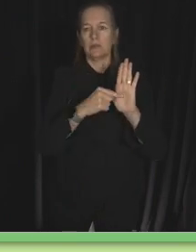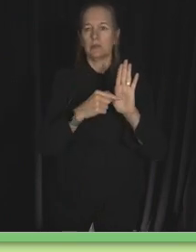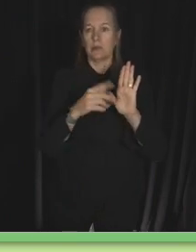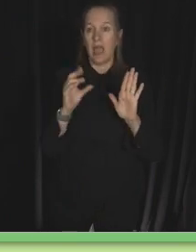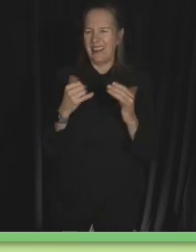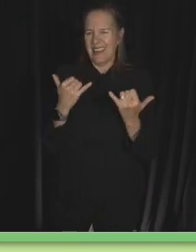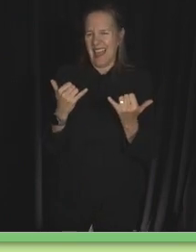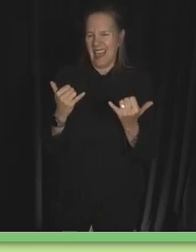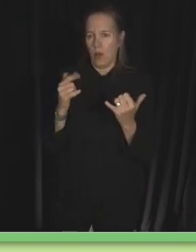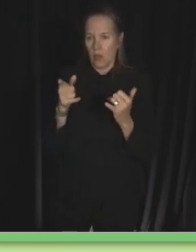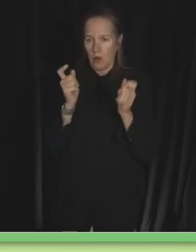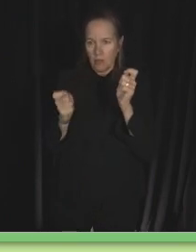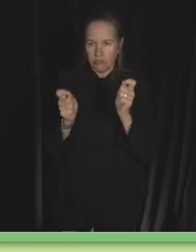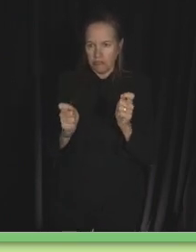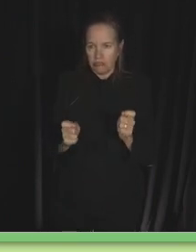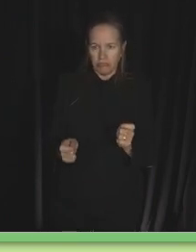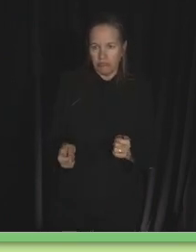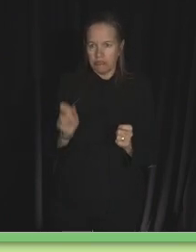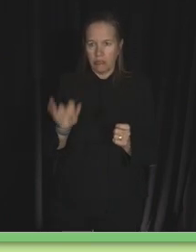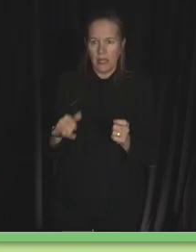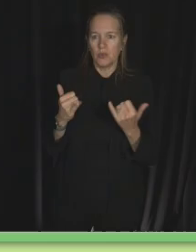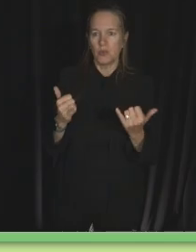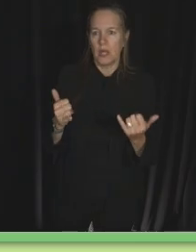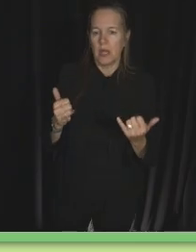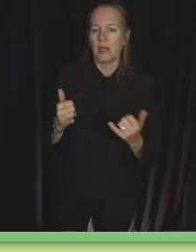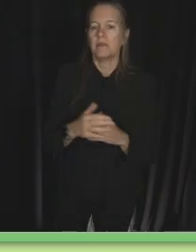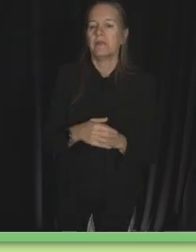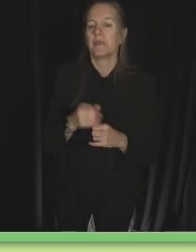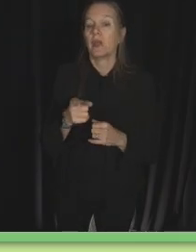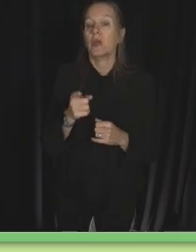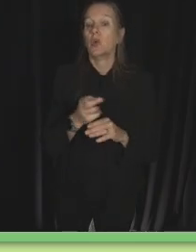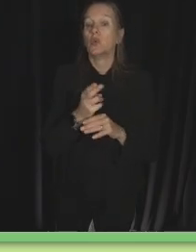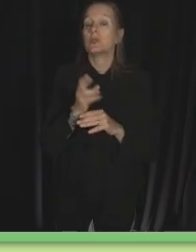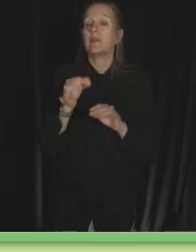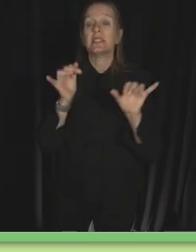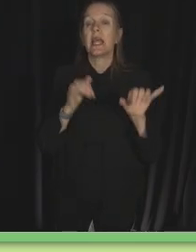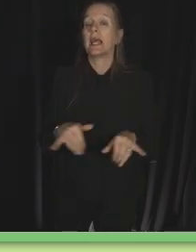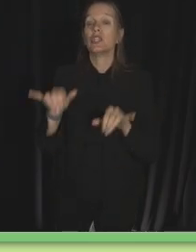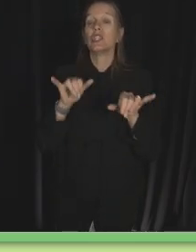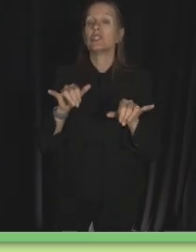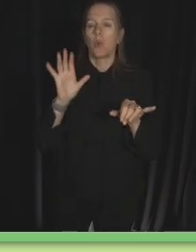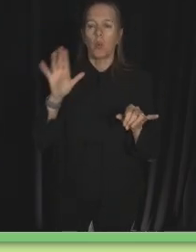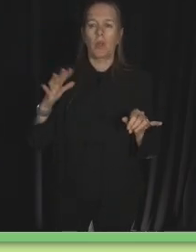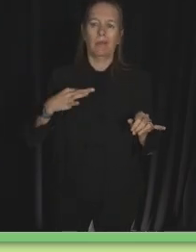might have seen some reports about this type of stuff. The use of the standards is going to be voluntary.